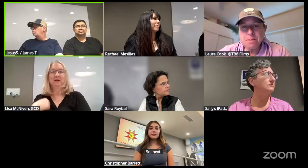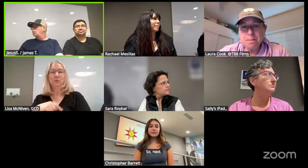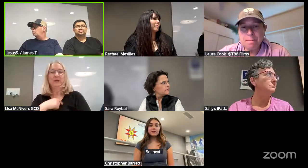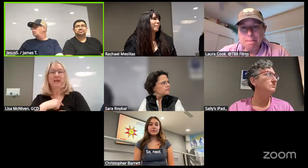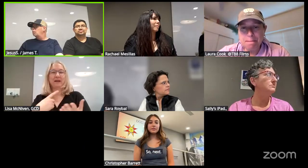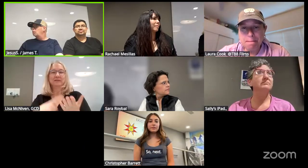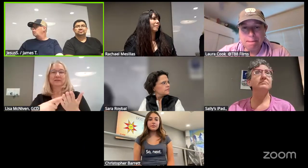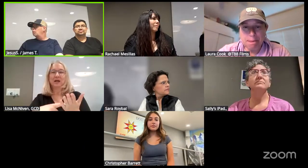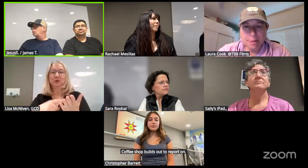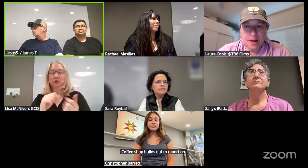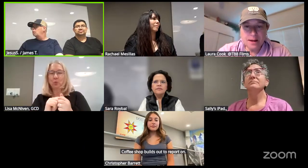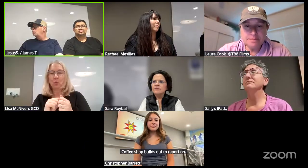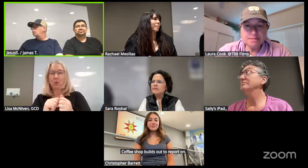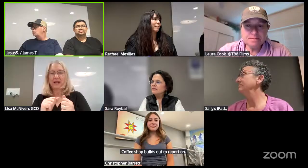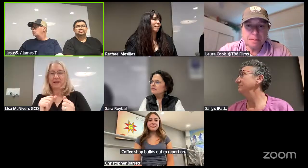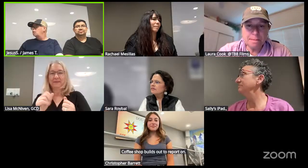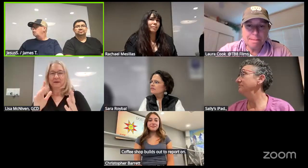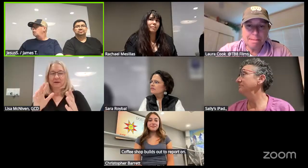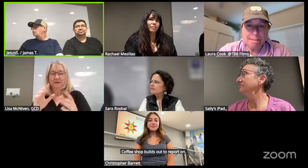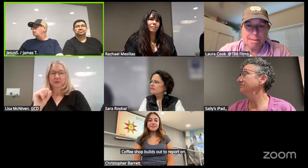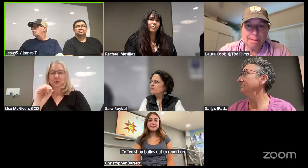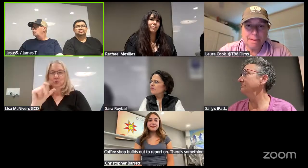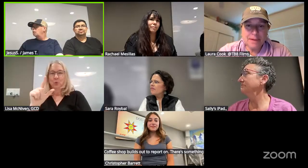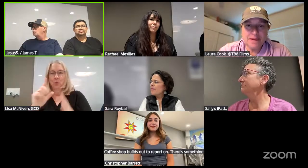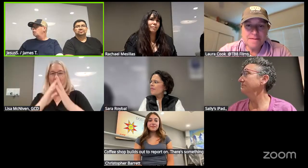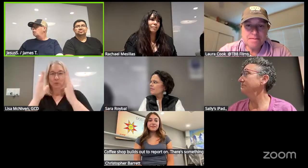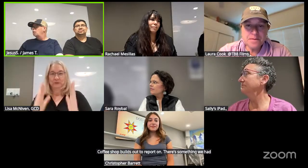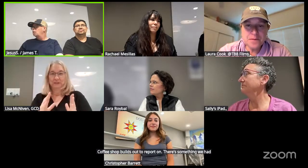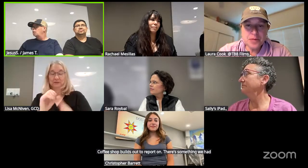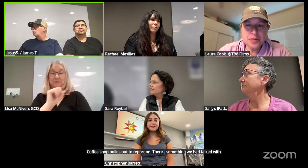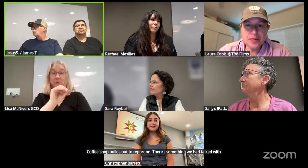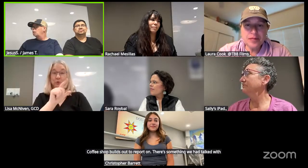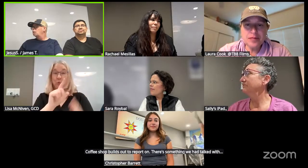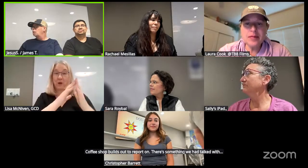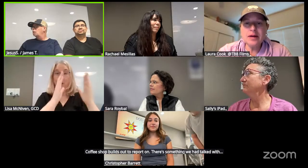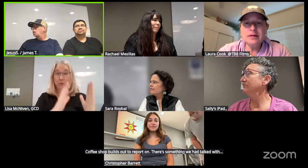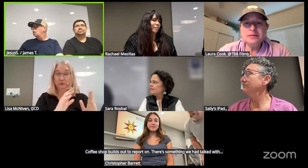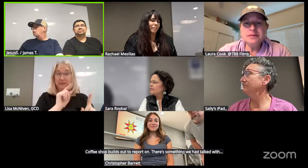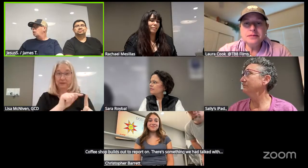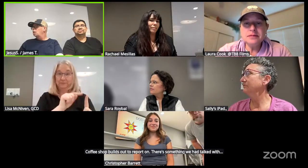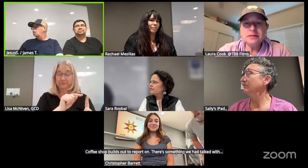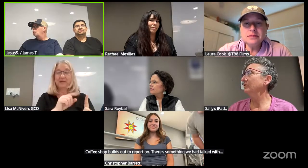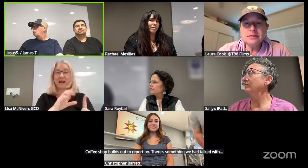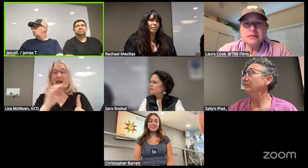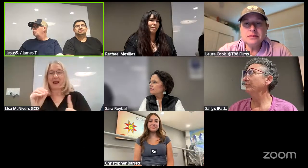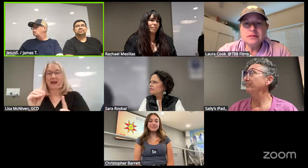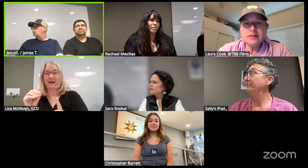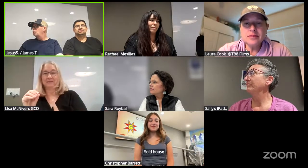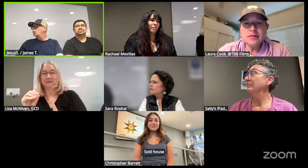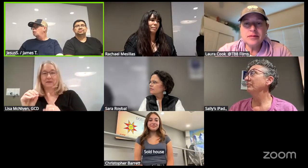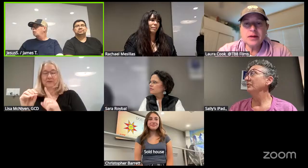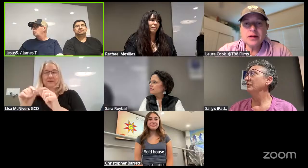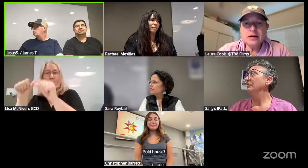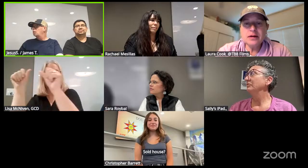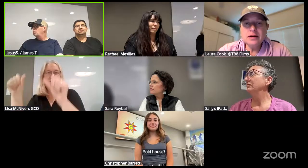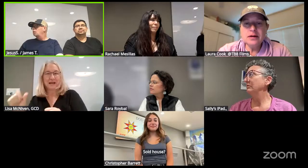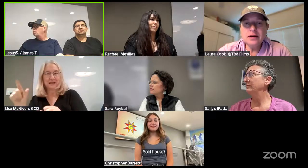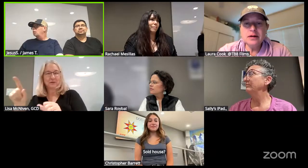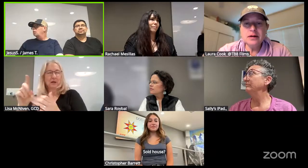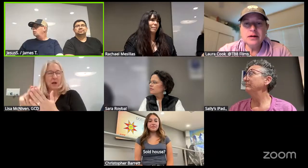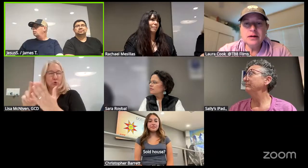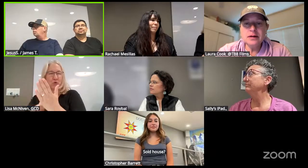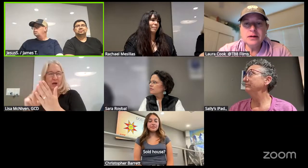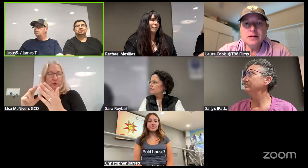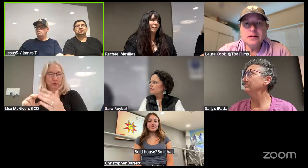on. Recently, we had talked with Soul House. Soul